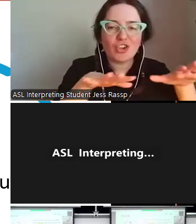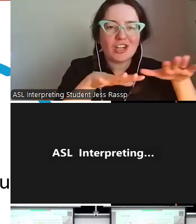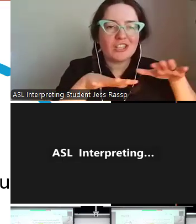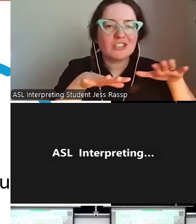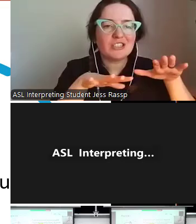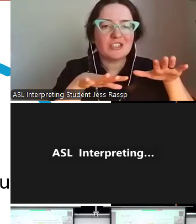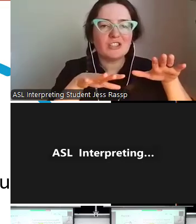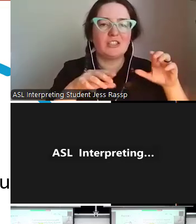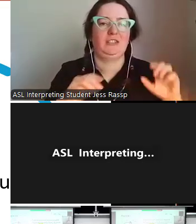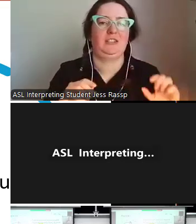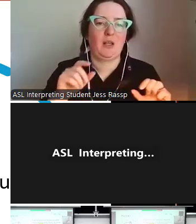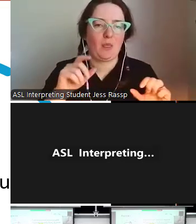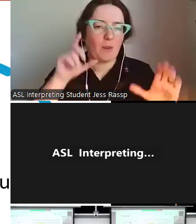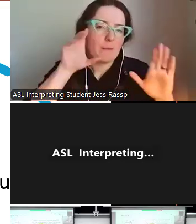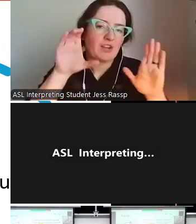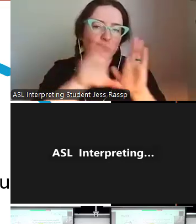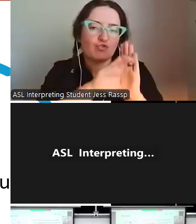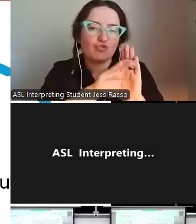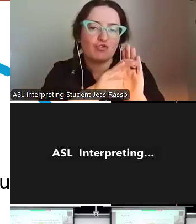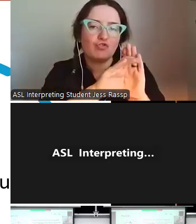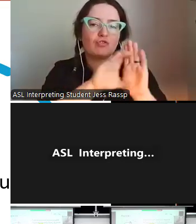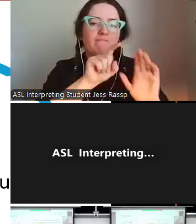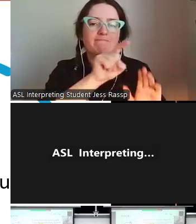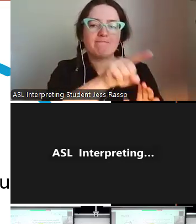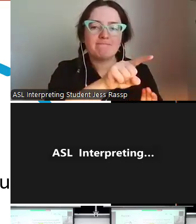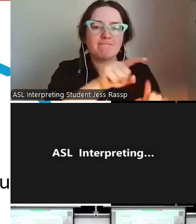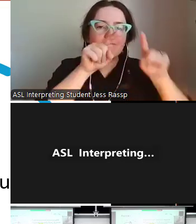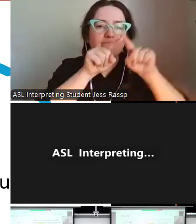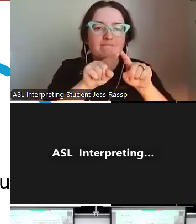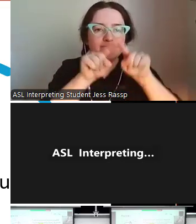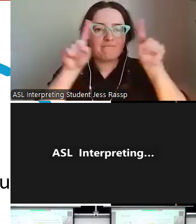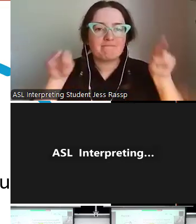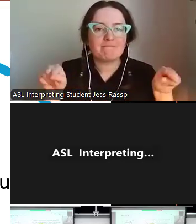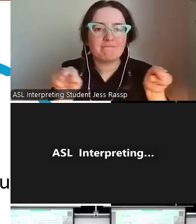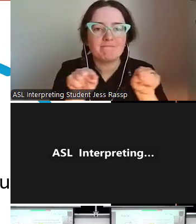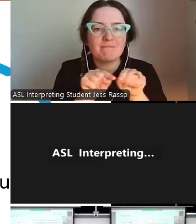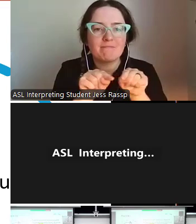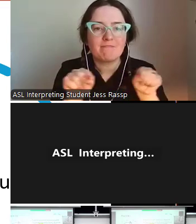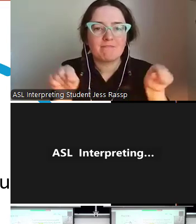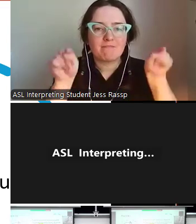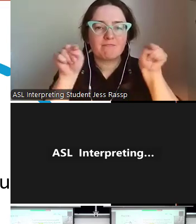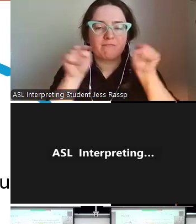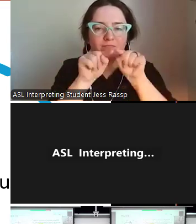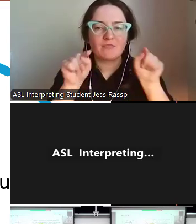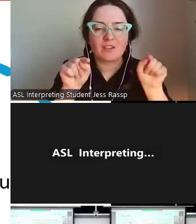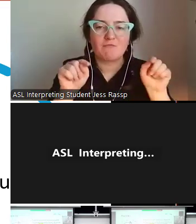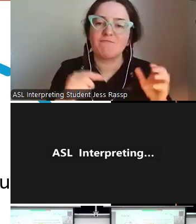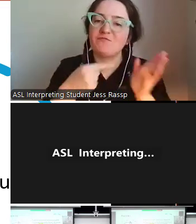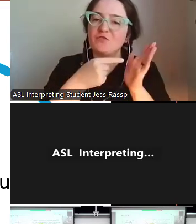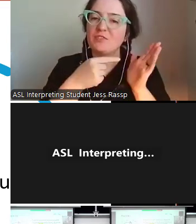believe, or they could, I think they're disulfide bonds. And then this is an alpha helix. So if those of you who